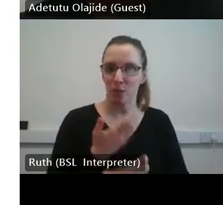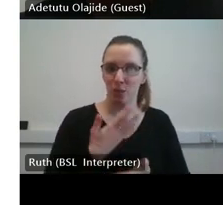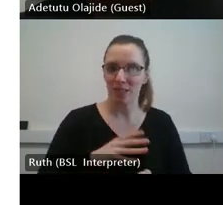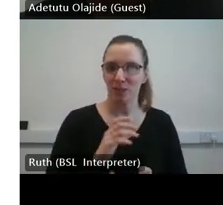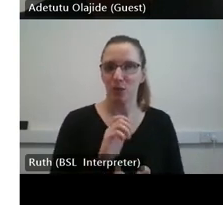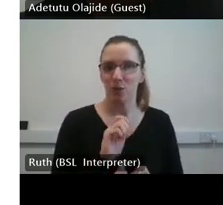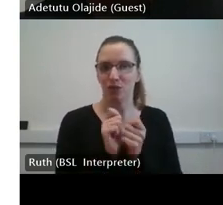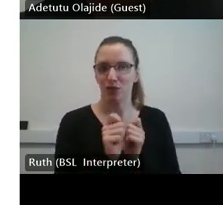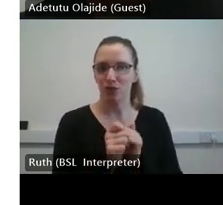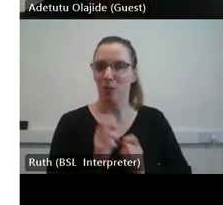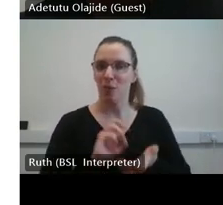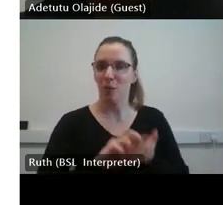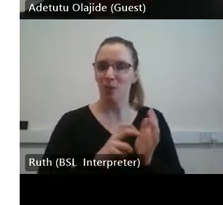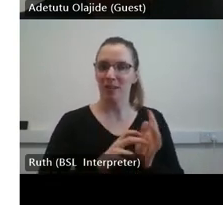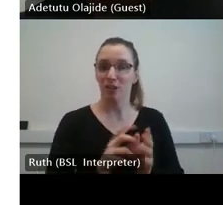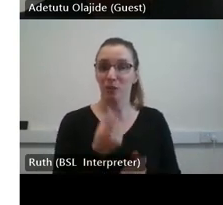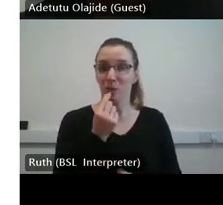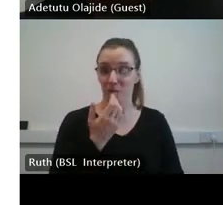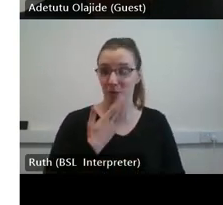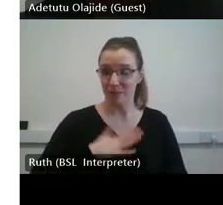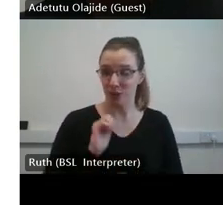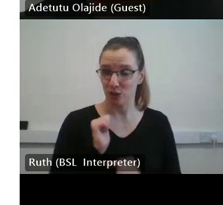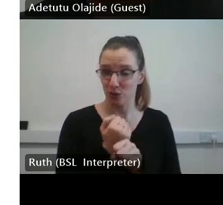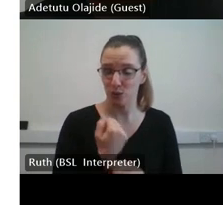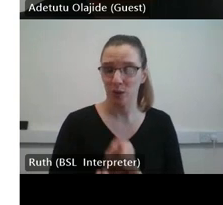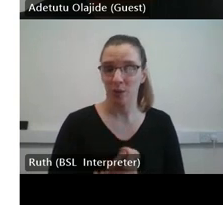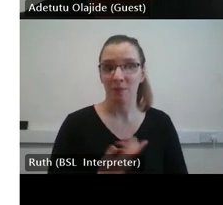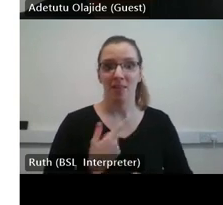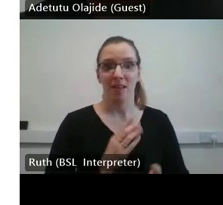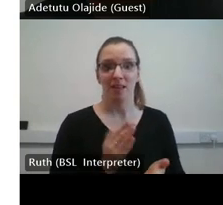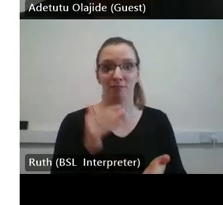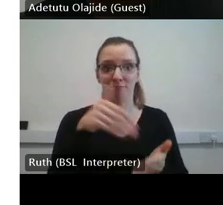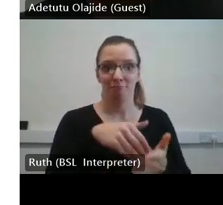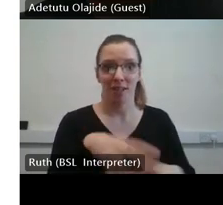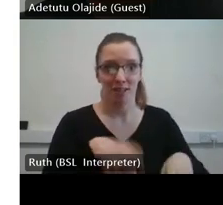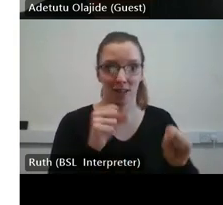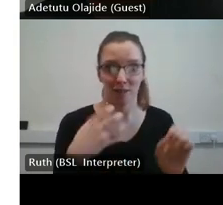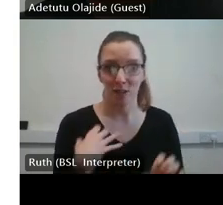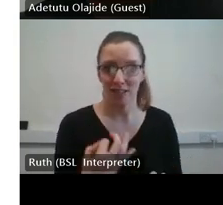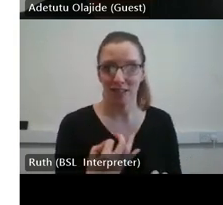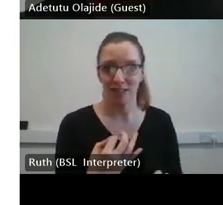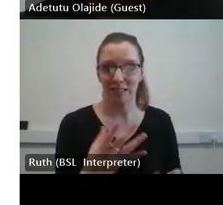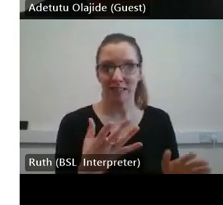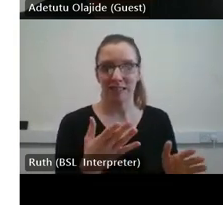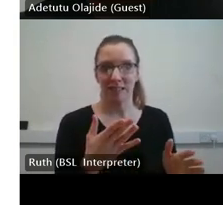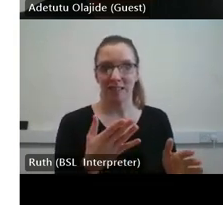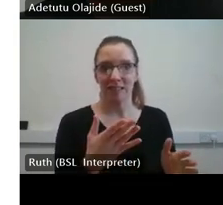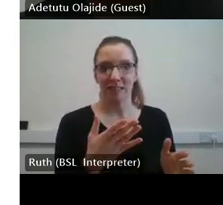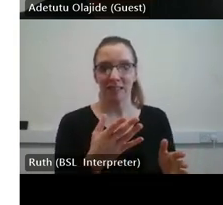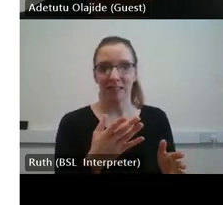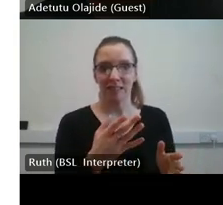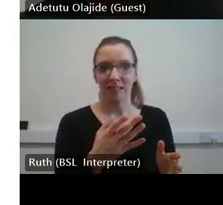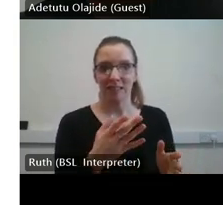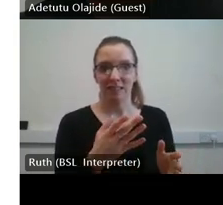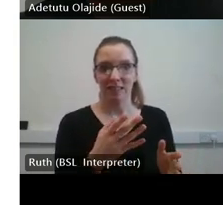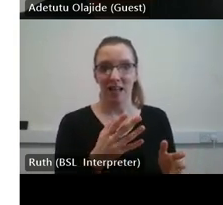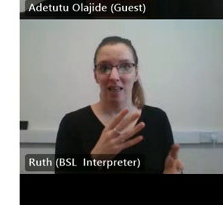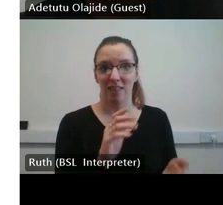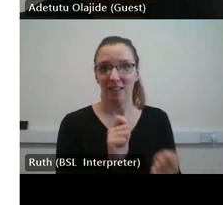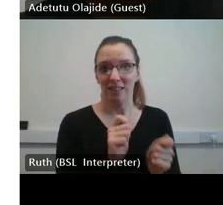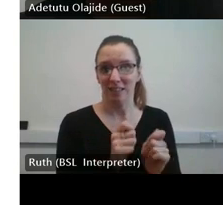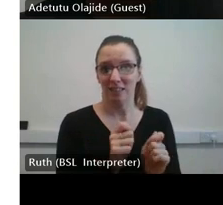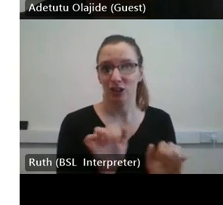that an organisation might need to have, and then come to start volunteering. I think it's around about kind of what is the best